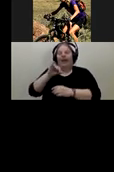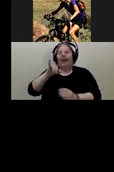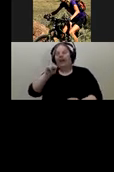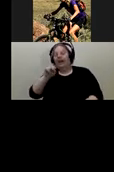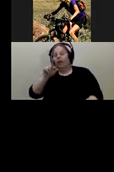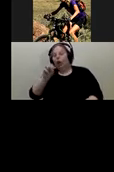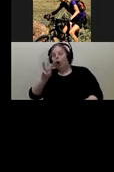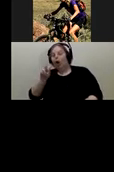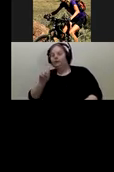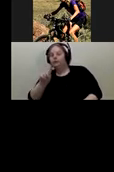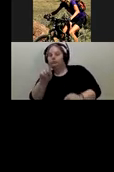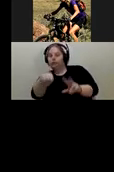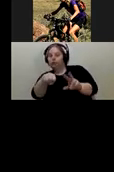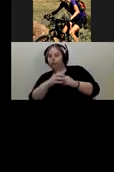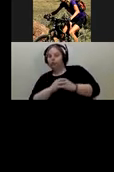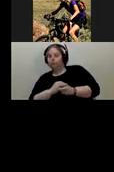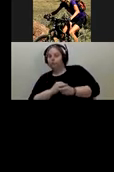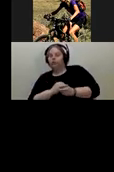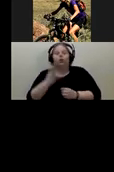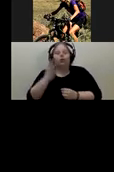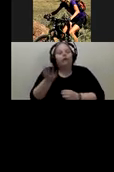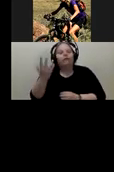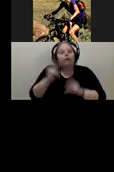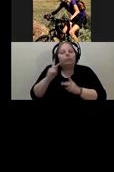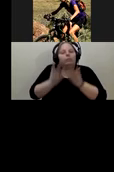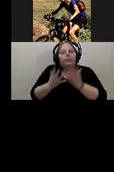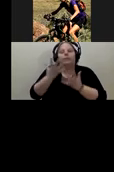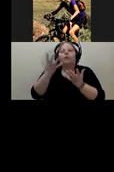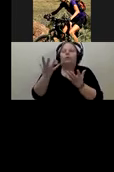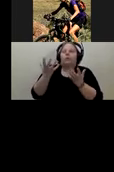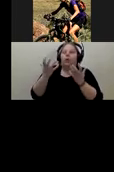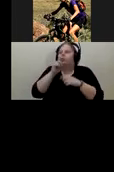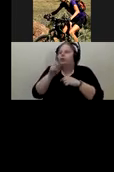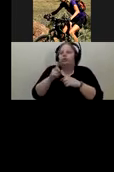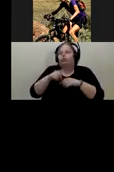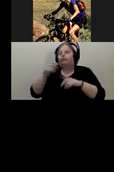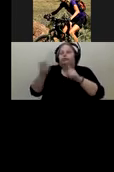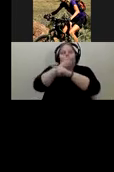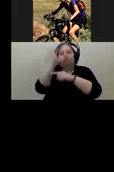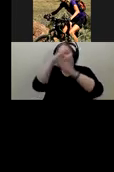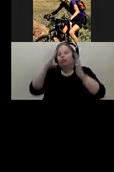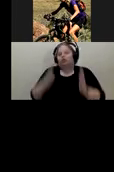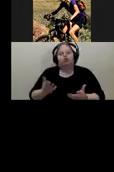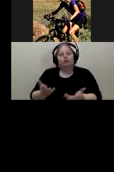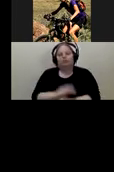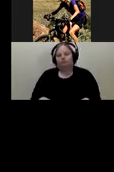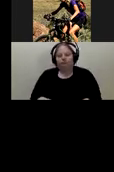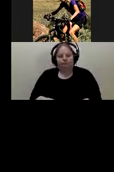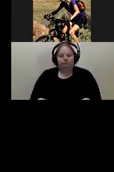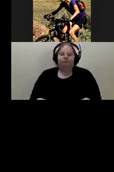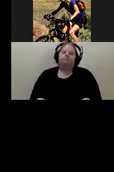that. Maybe the five wanted to be there. No, they don't. They're just random strangers. Just random strangers.